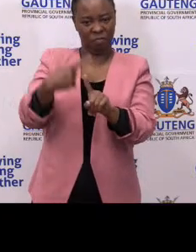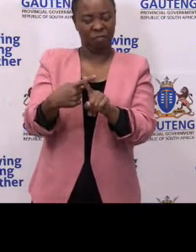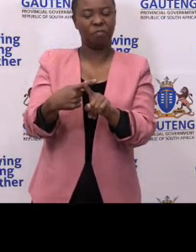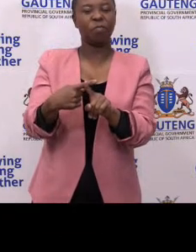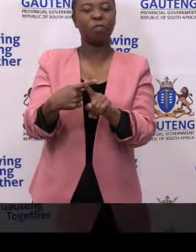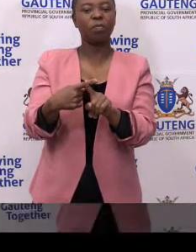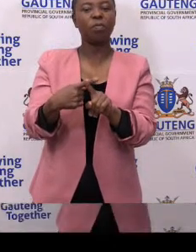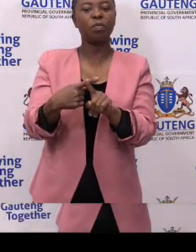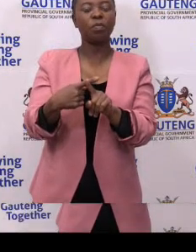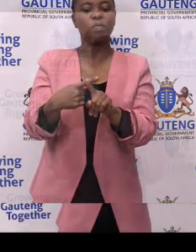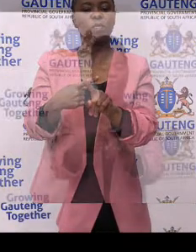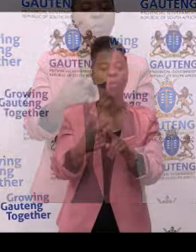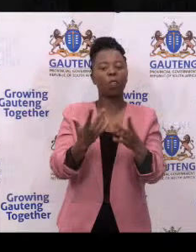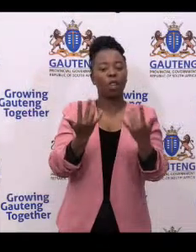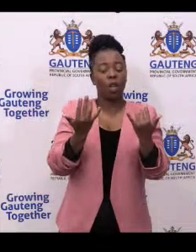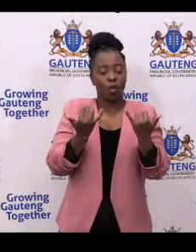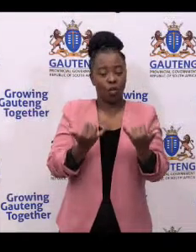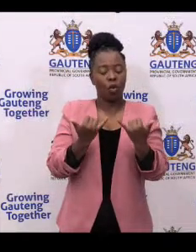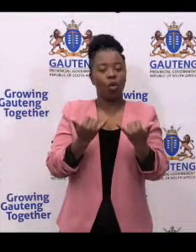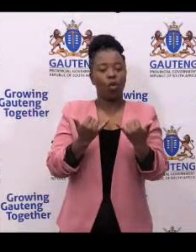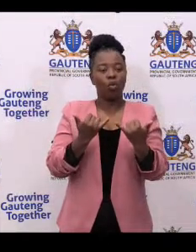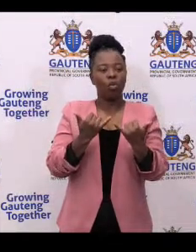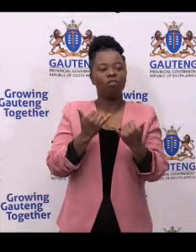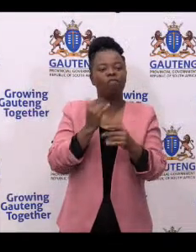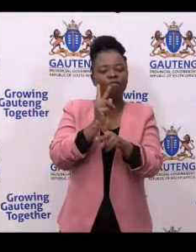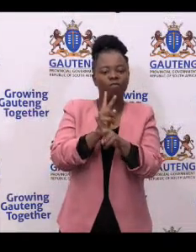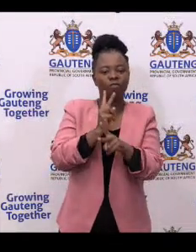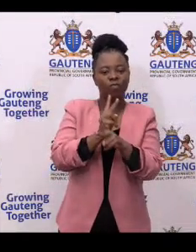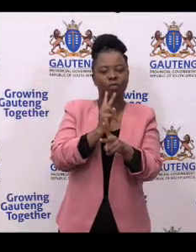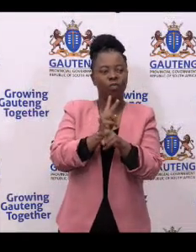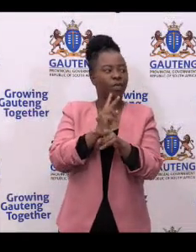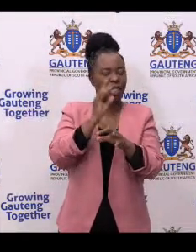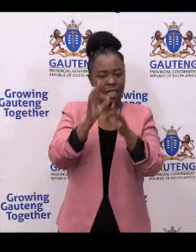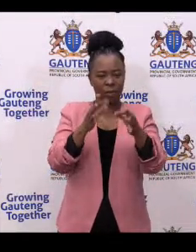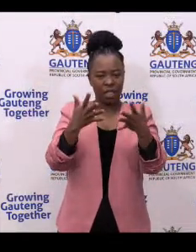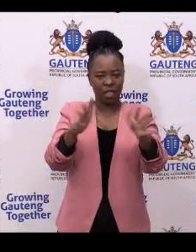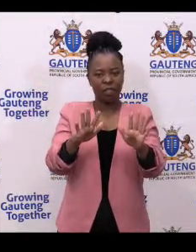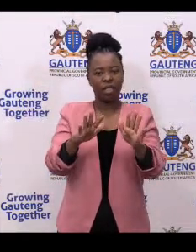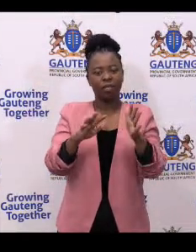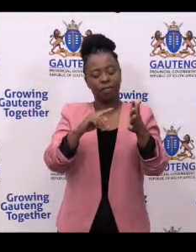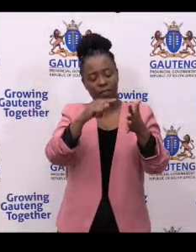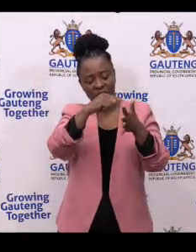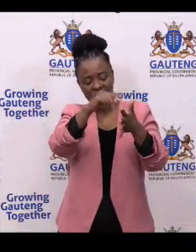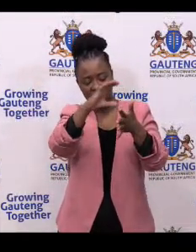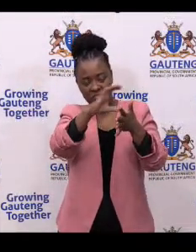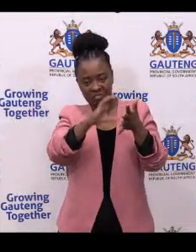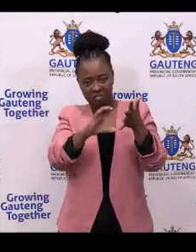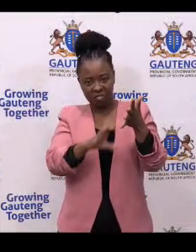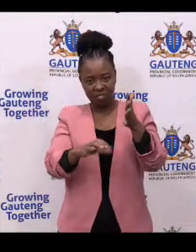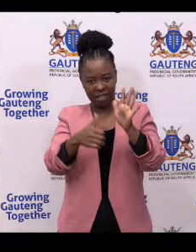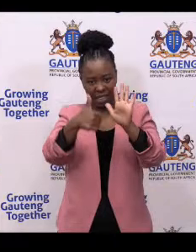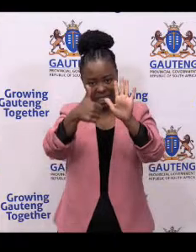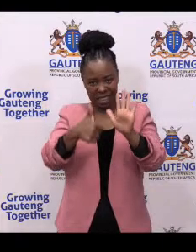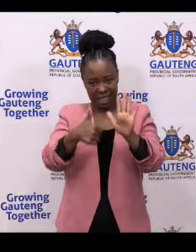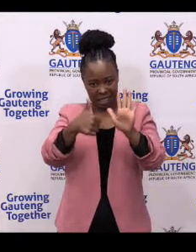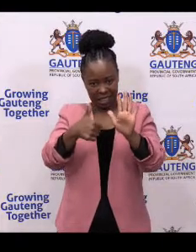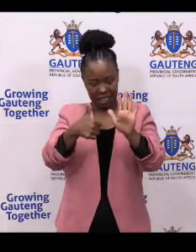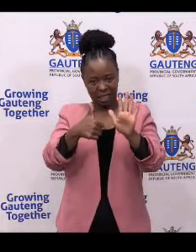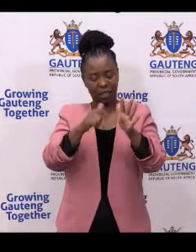repeated in all earnest, that these are the 6 pillars that our response is actually based